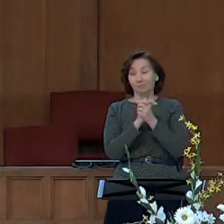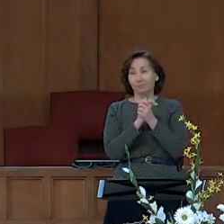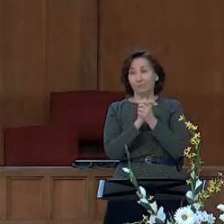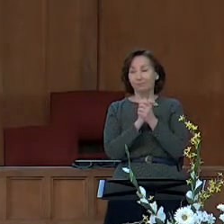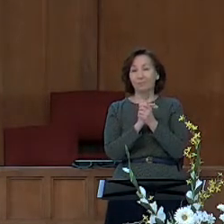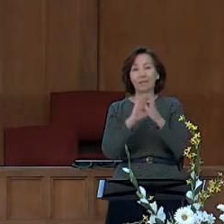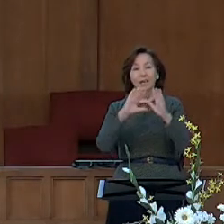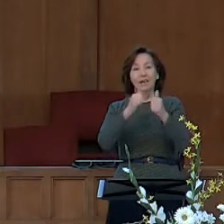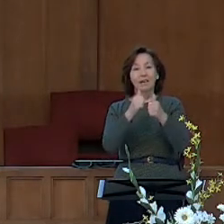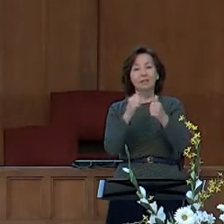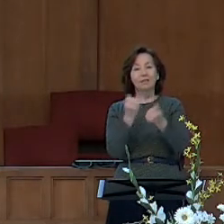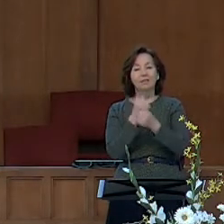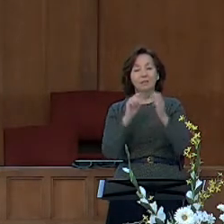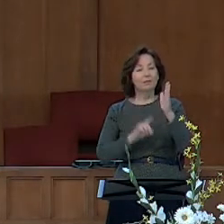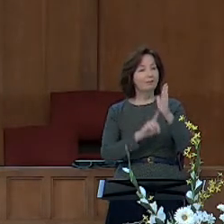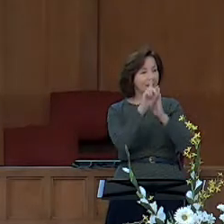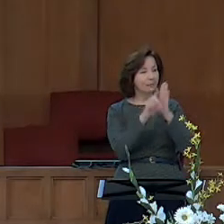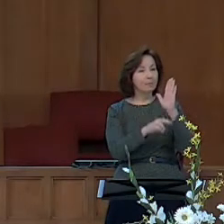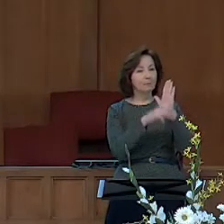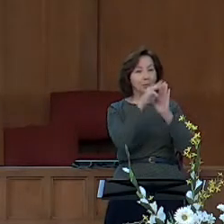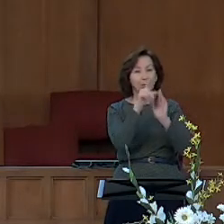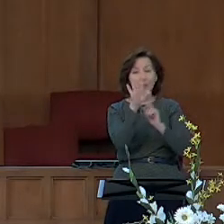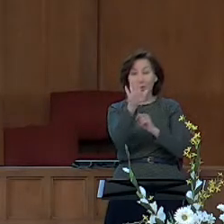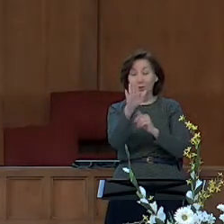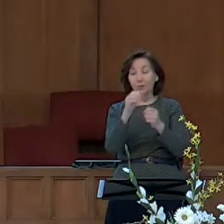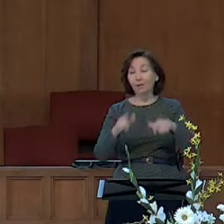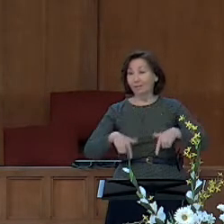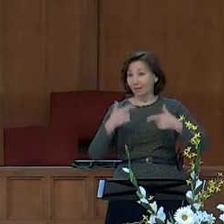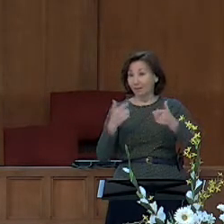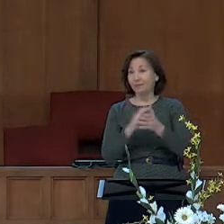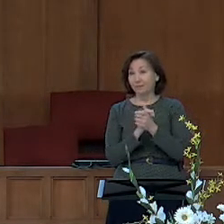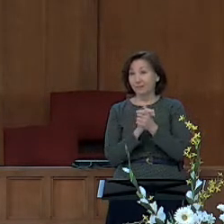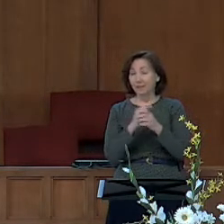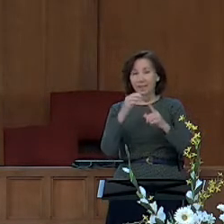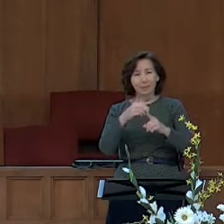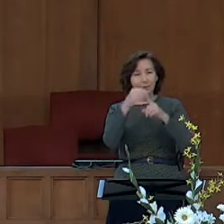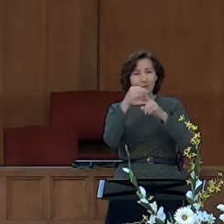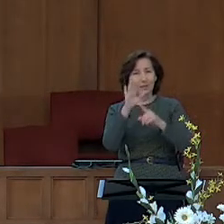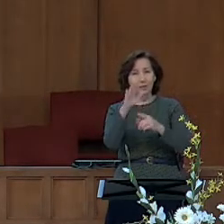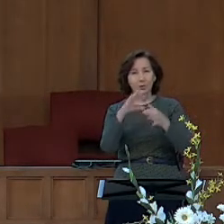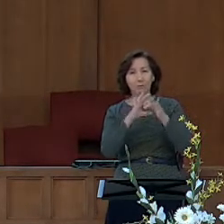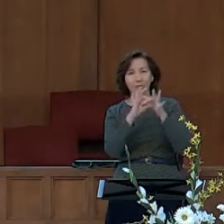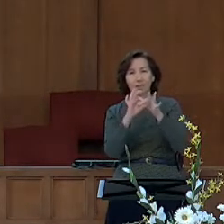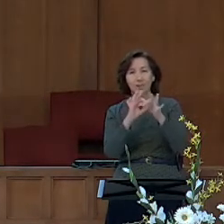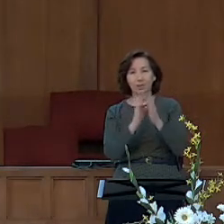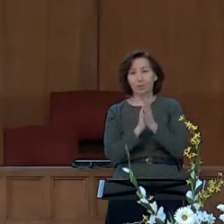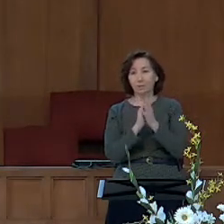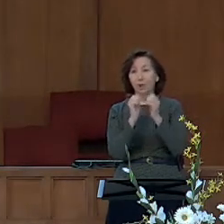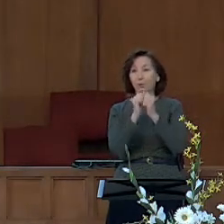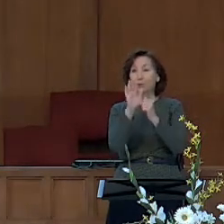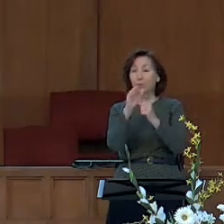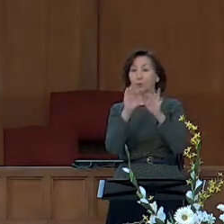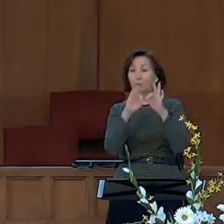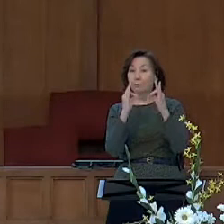How has love developed and matured in your life, especially in your relationships? With your family,